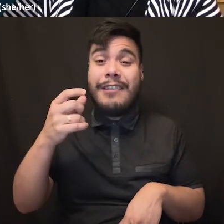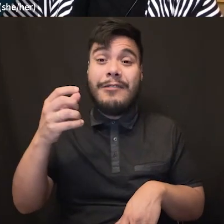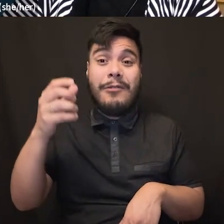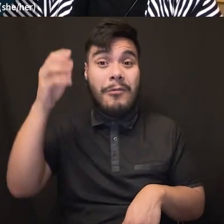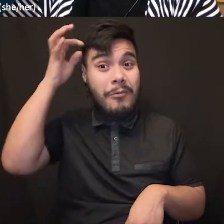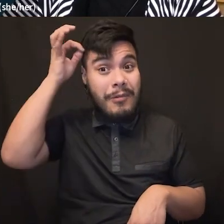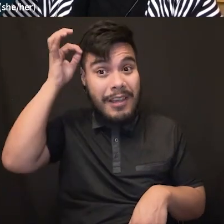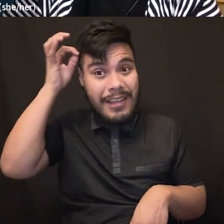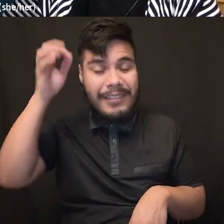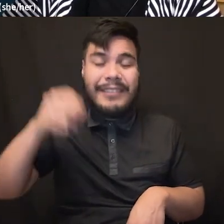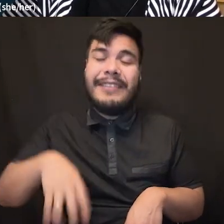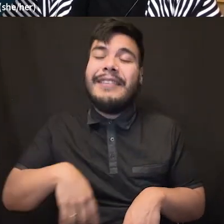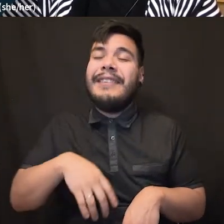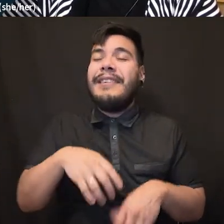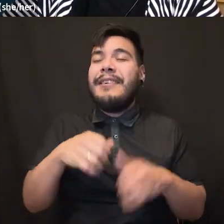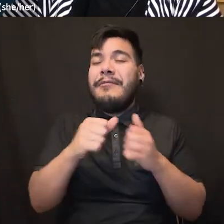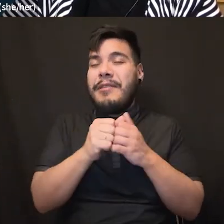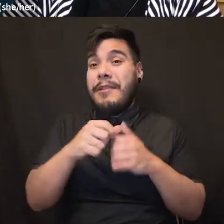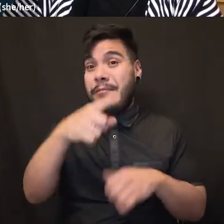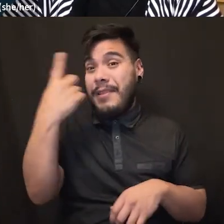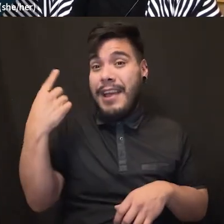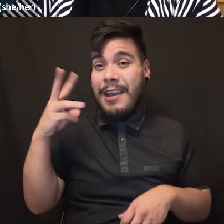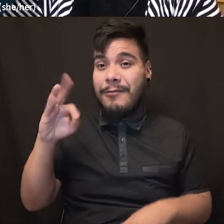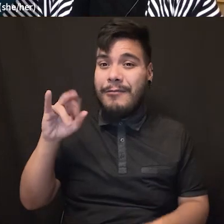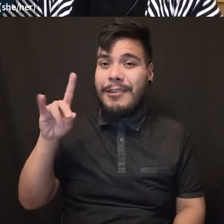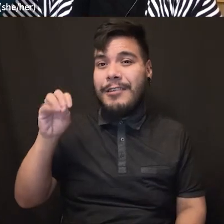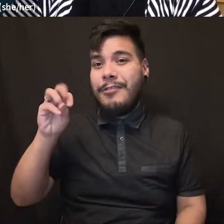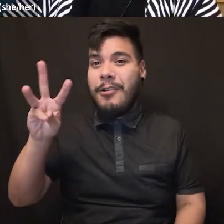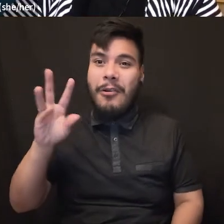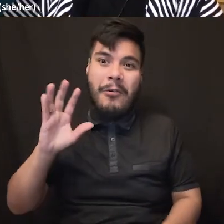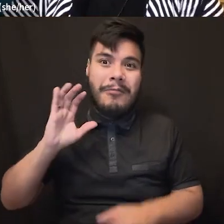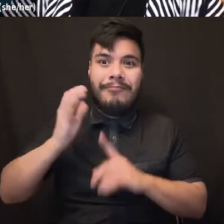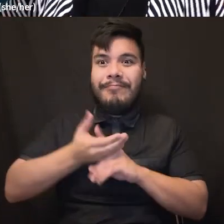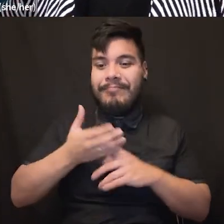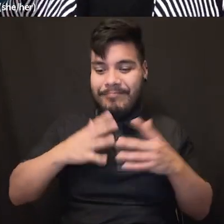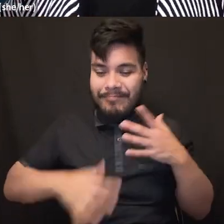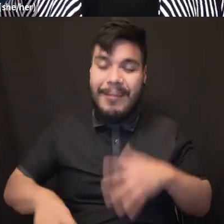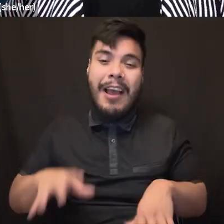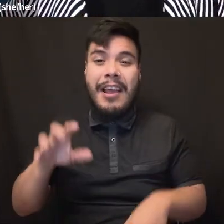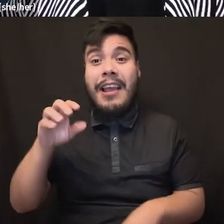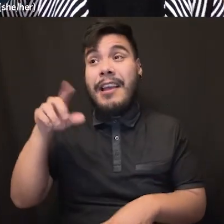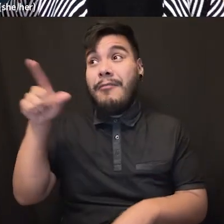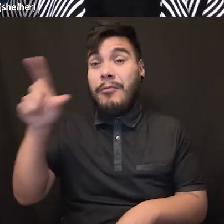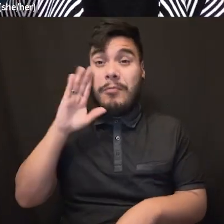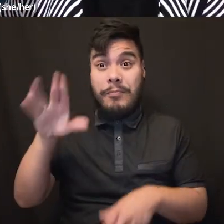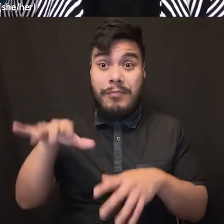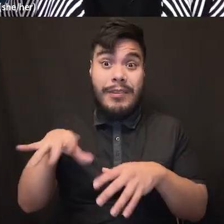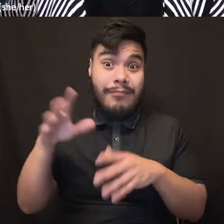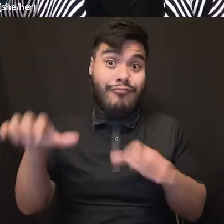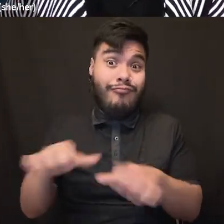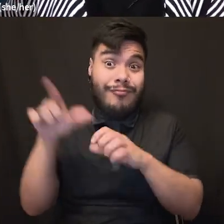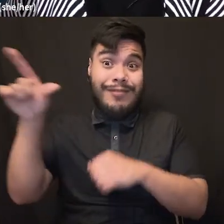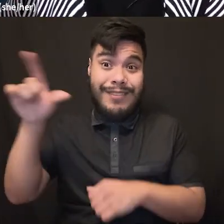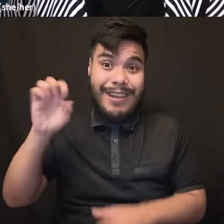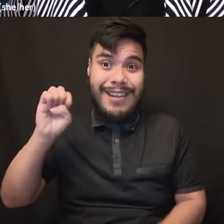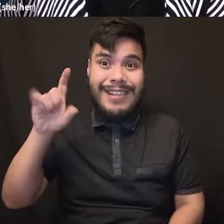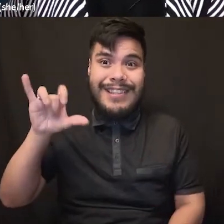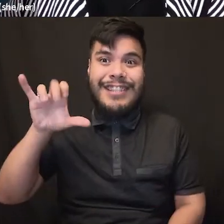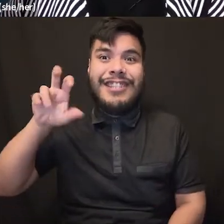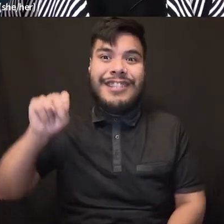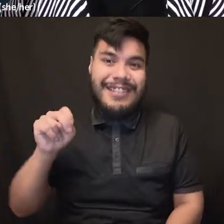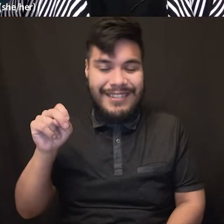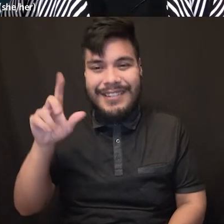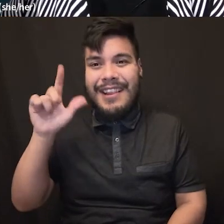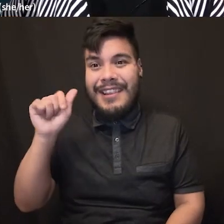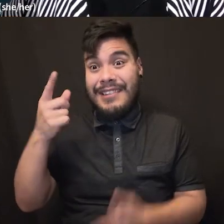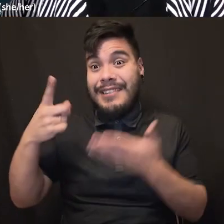outfit. Just a little quick plug. I'm doing it in LA at the Elysian next week. So please come out. Ooh.